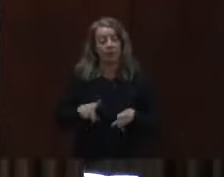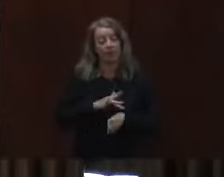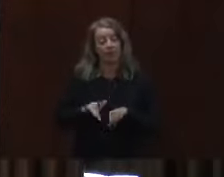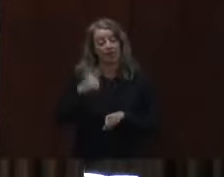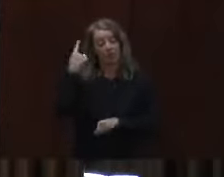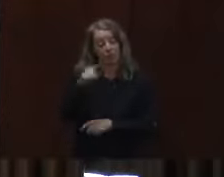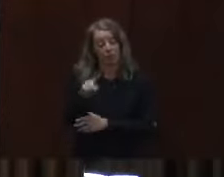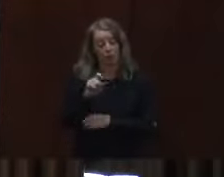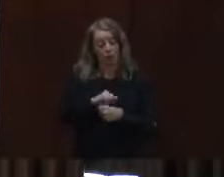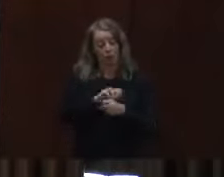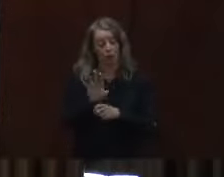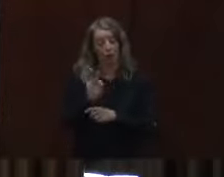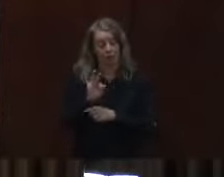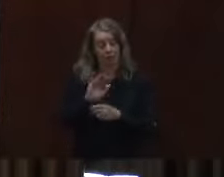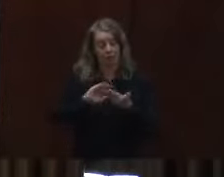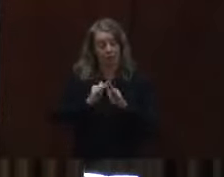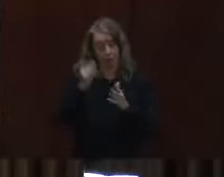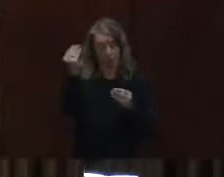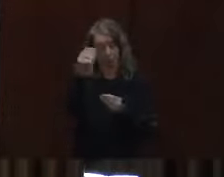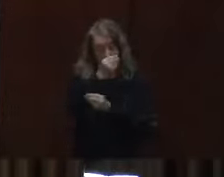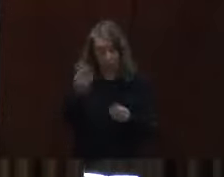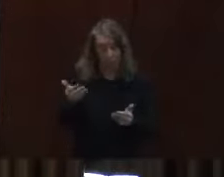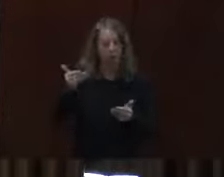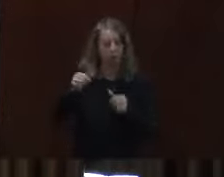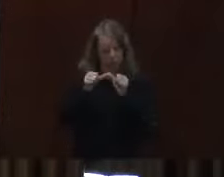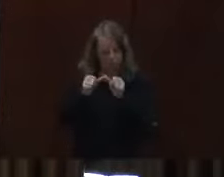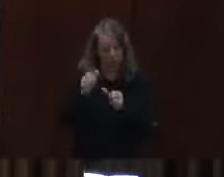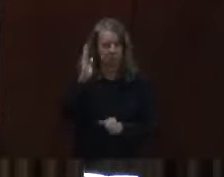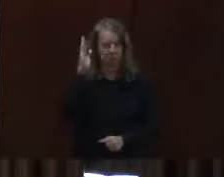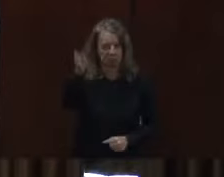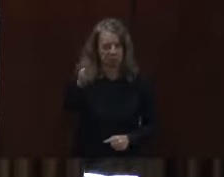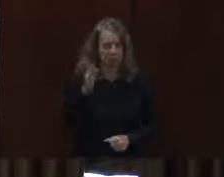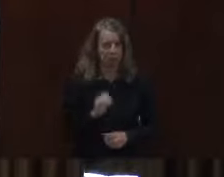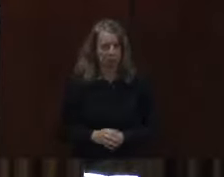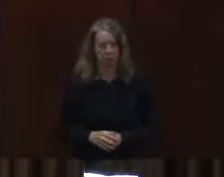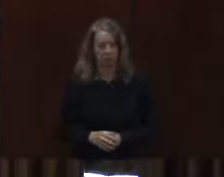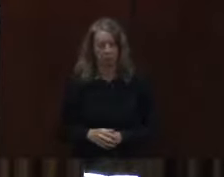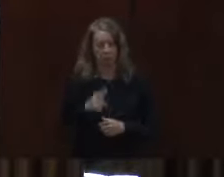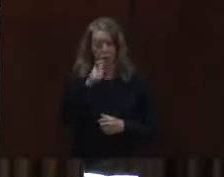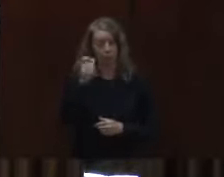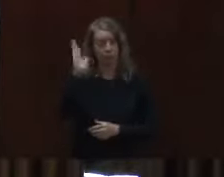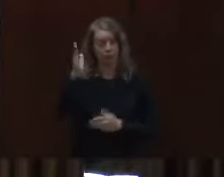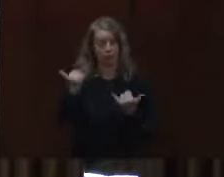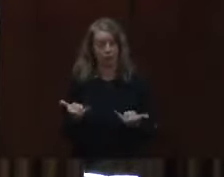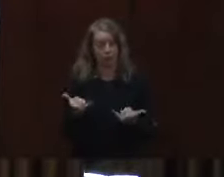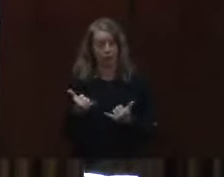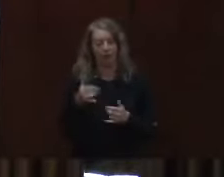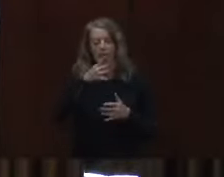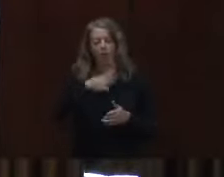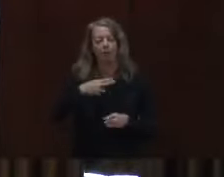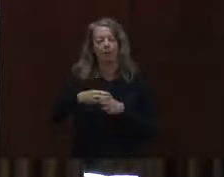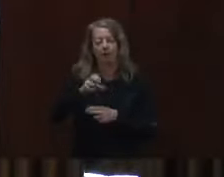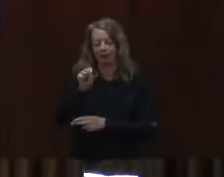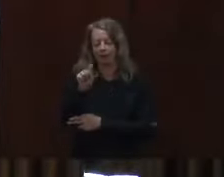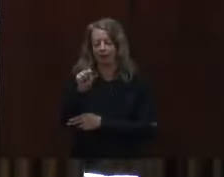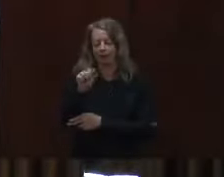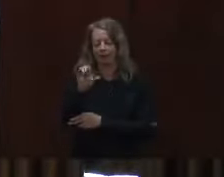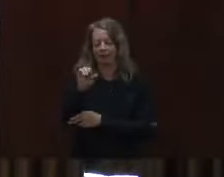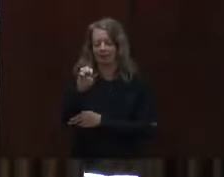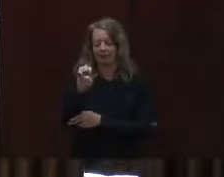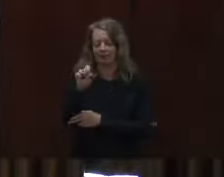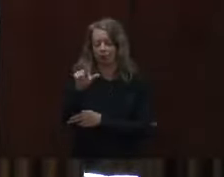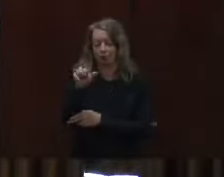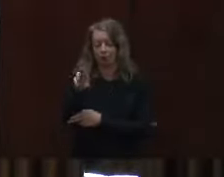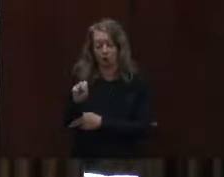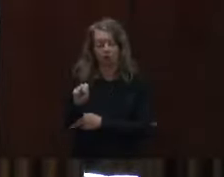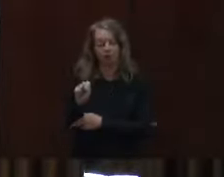updates ongoing. So today's presenters are Stacy Saunders, Buncombe County Public Health Director,